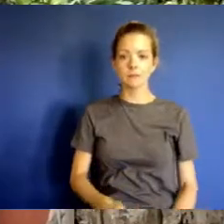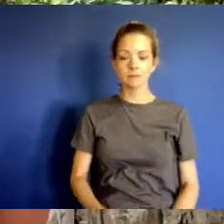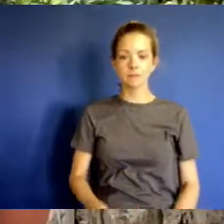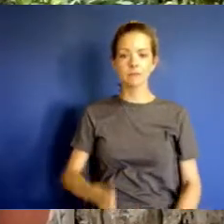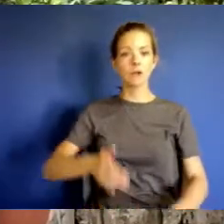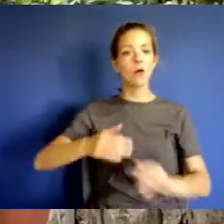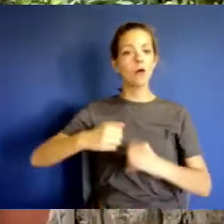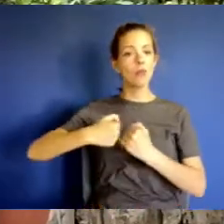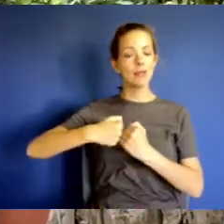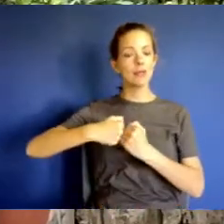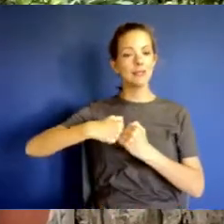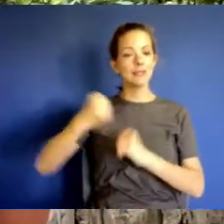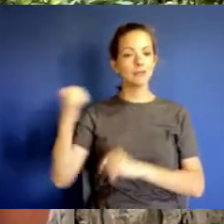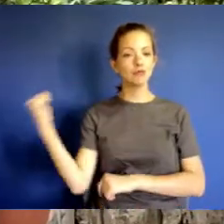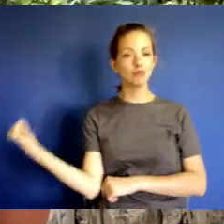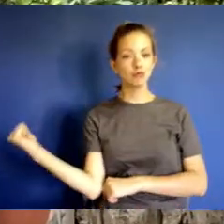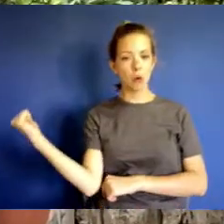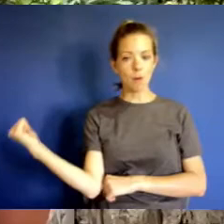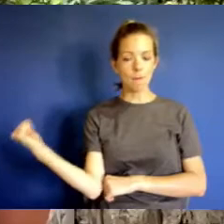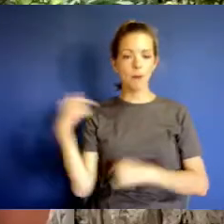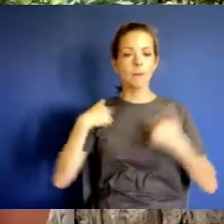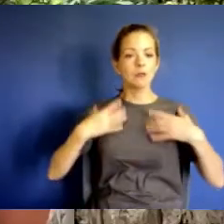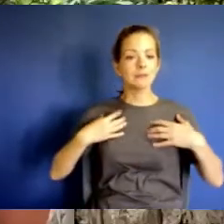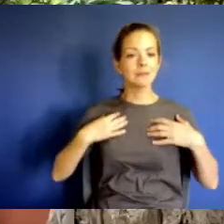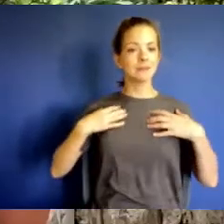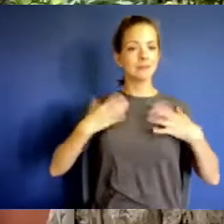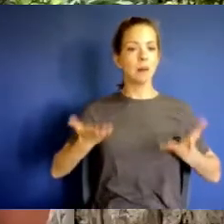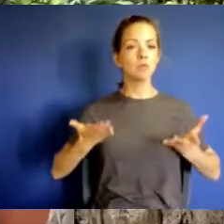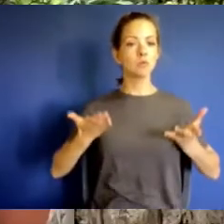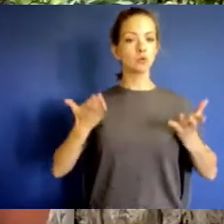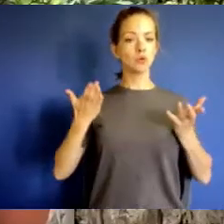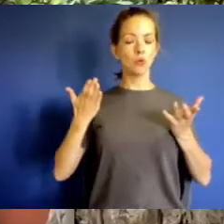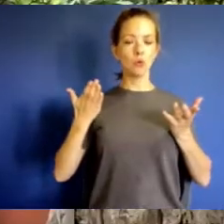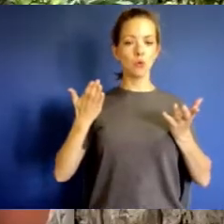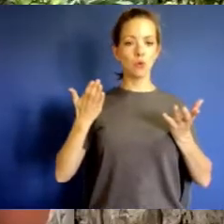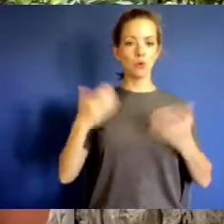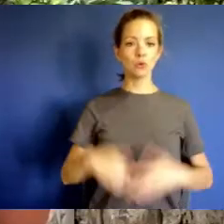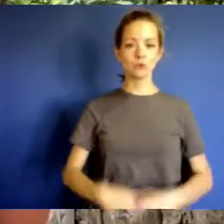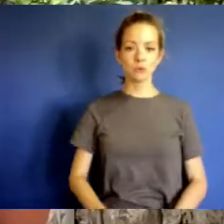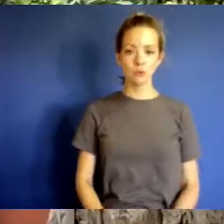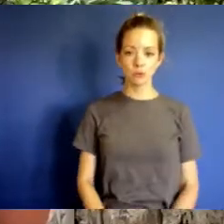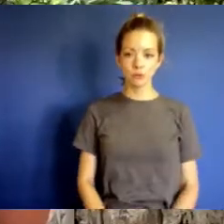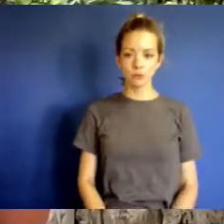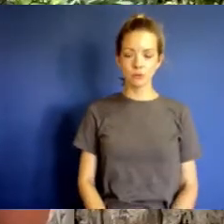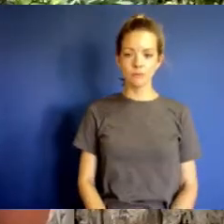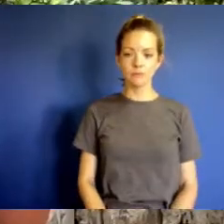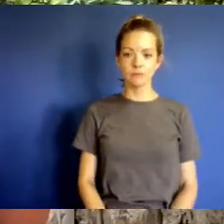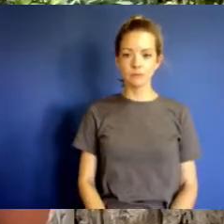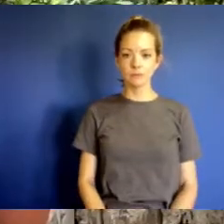of the thigh. Let the knee drop out. And again, we're going to sit up really, really tall.